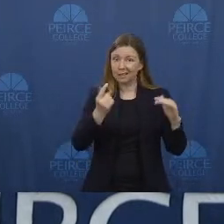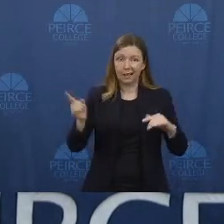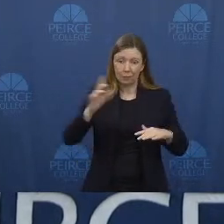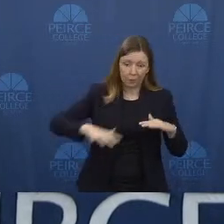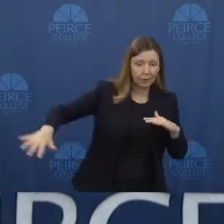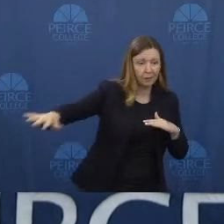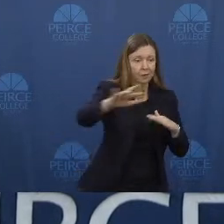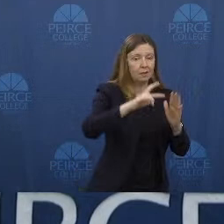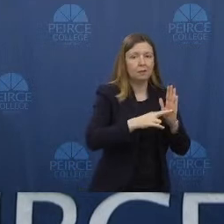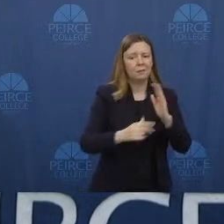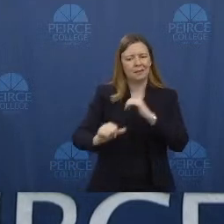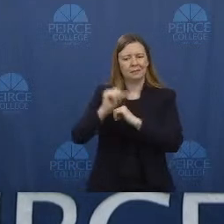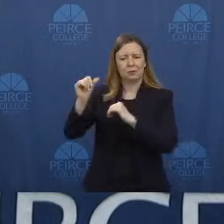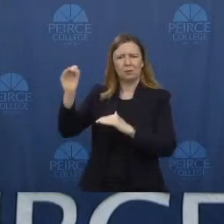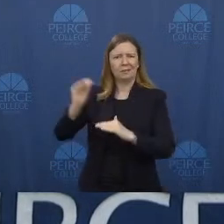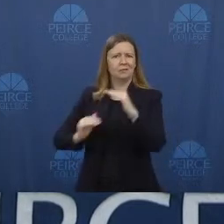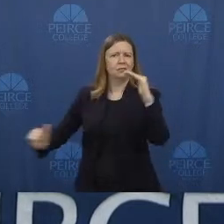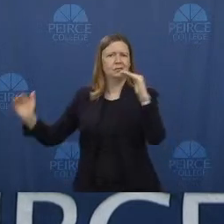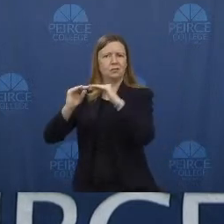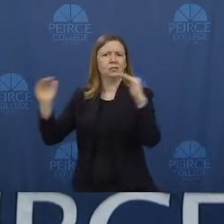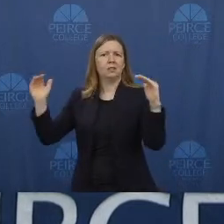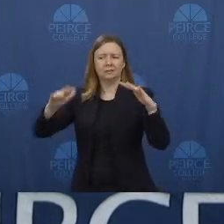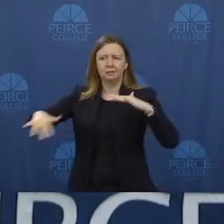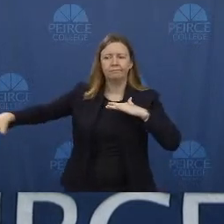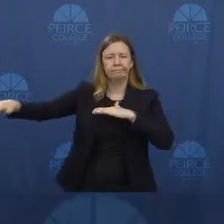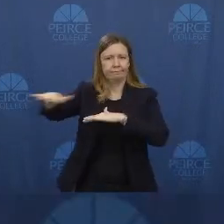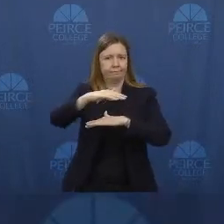threat to justice everywhere.